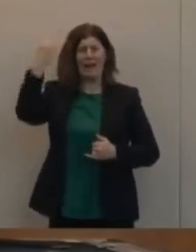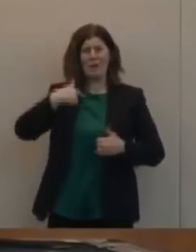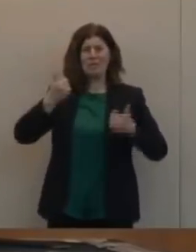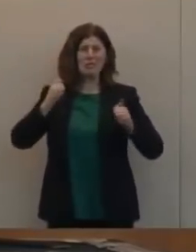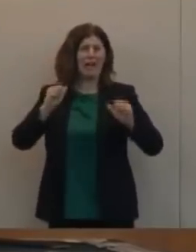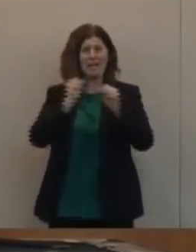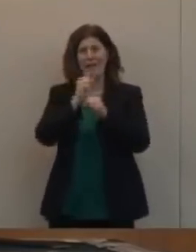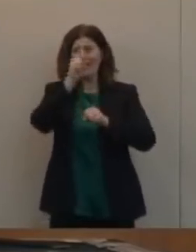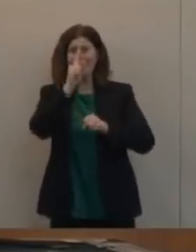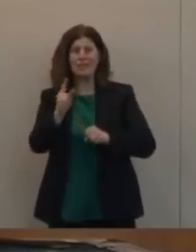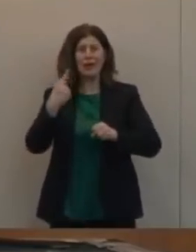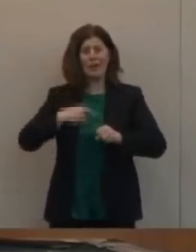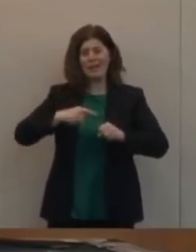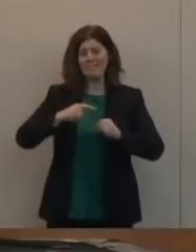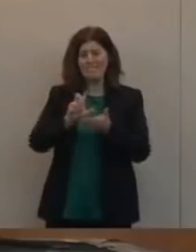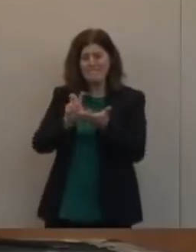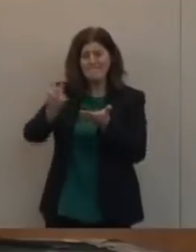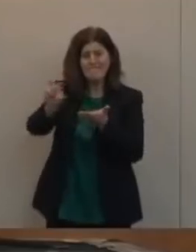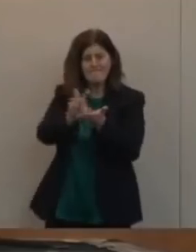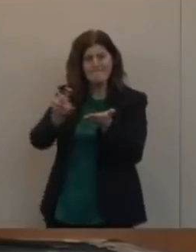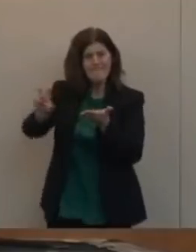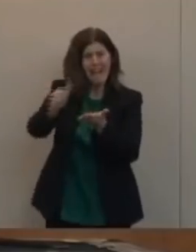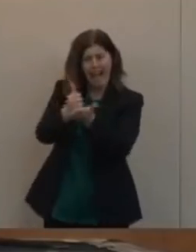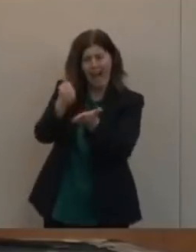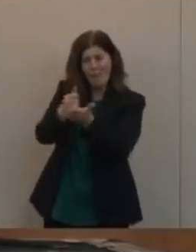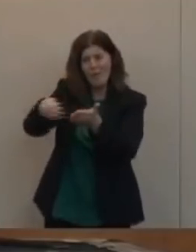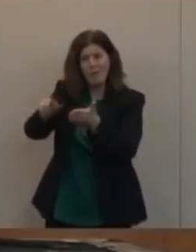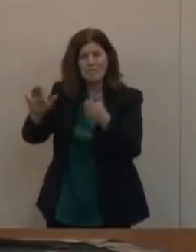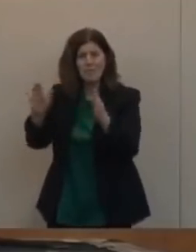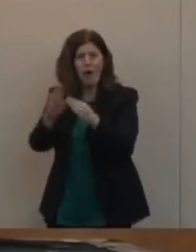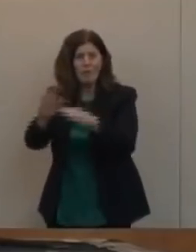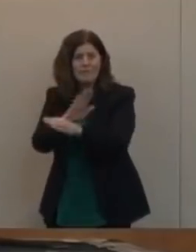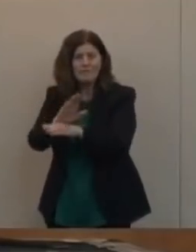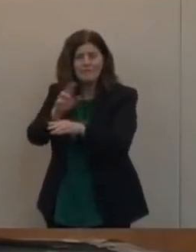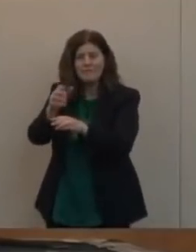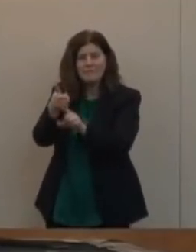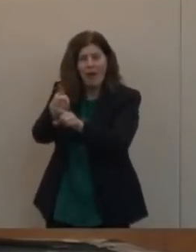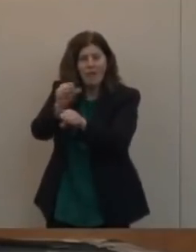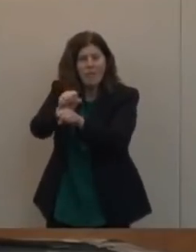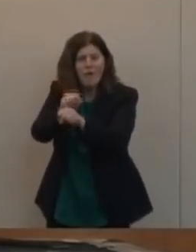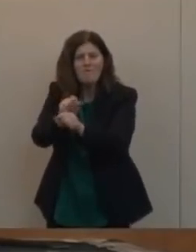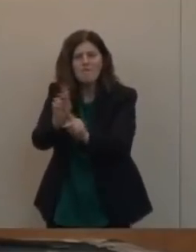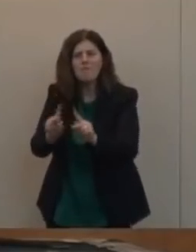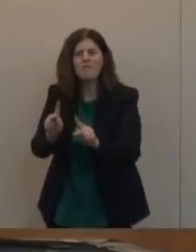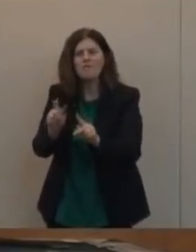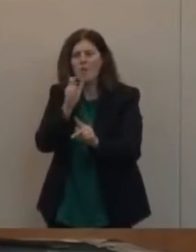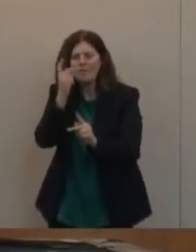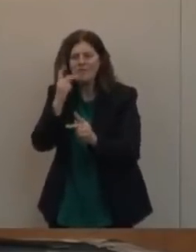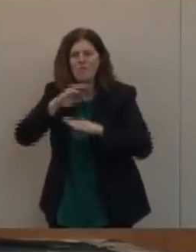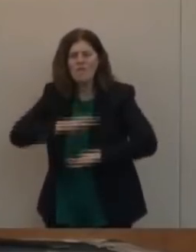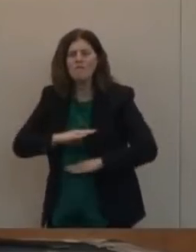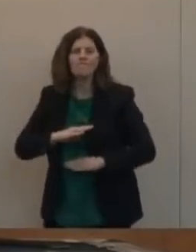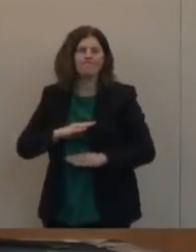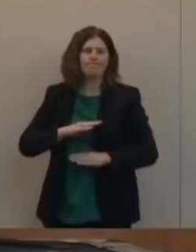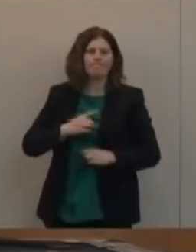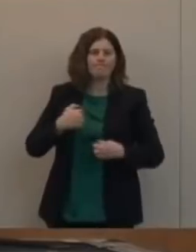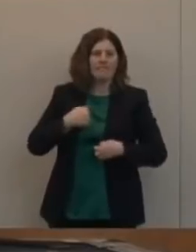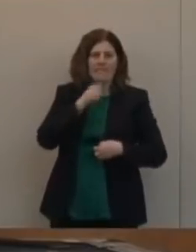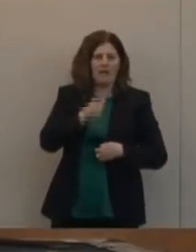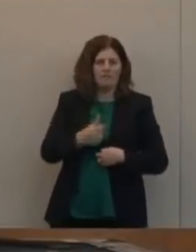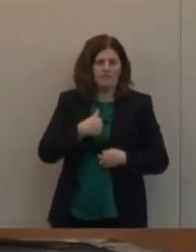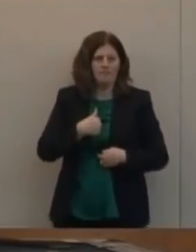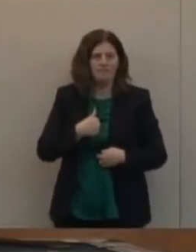trying to make sure that we're front-loading and also taking care of individuals that may not see relief in the CARES Act or